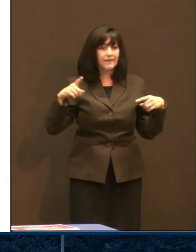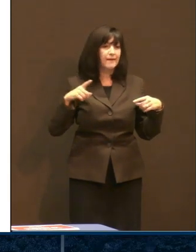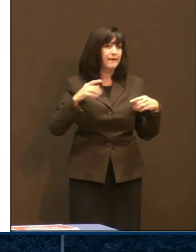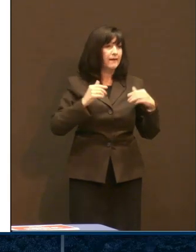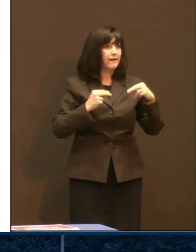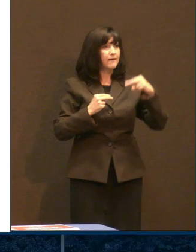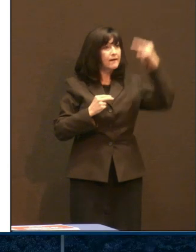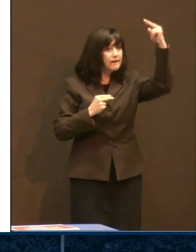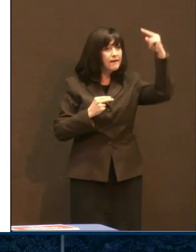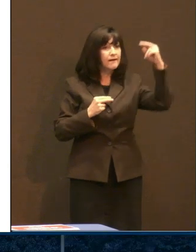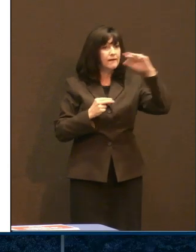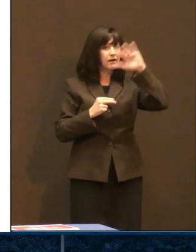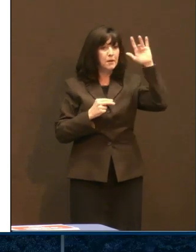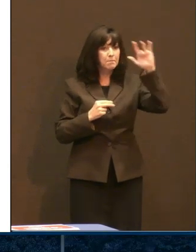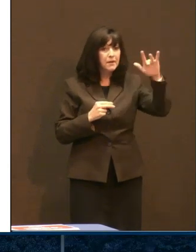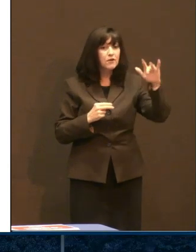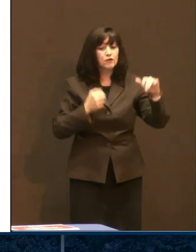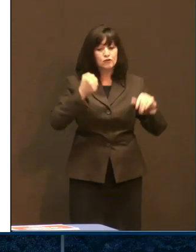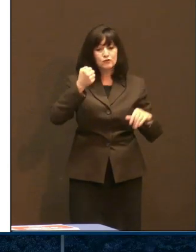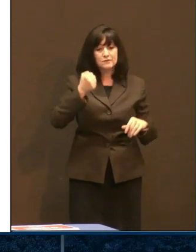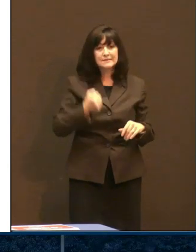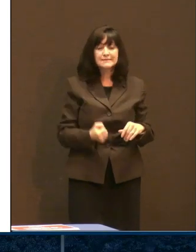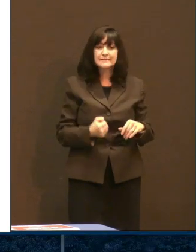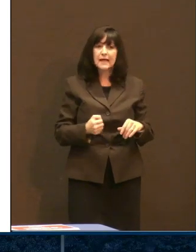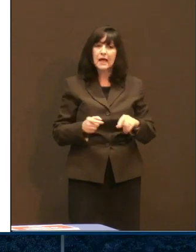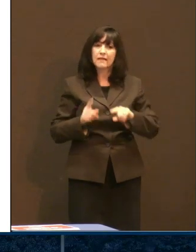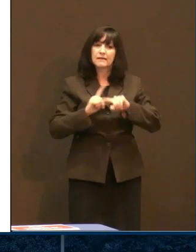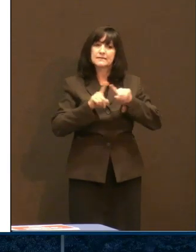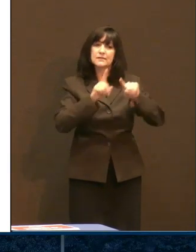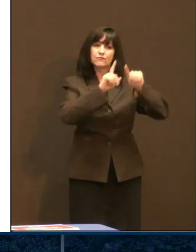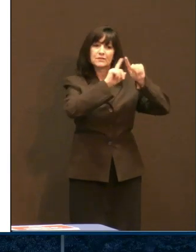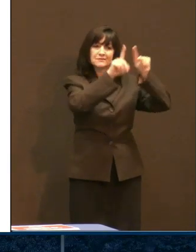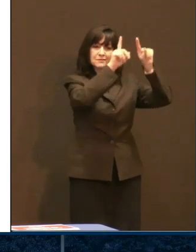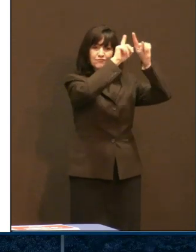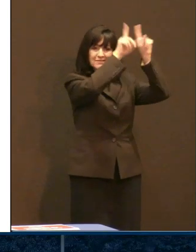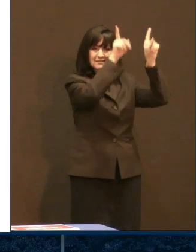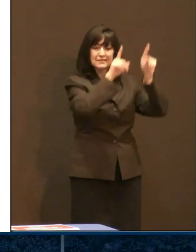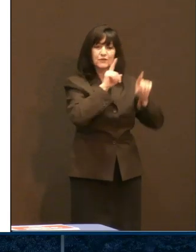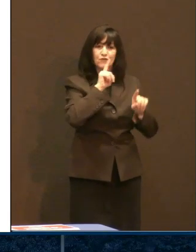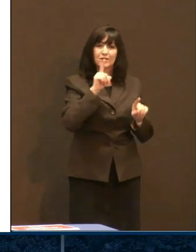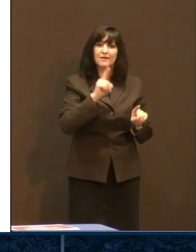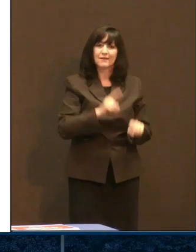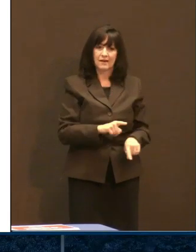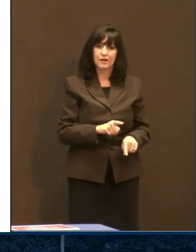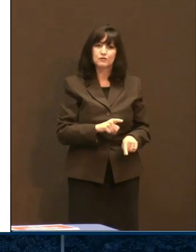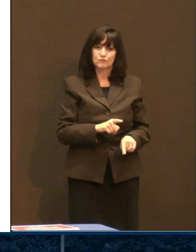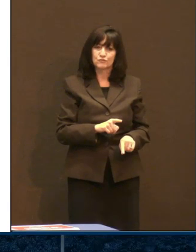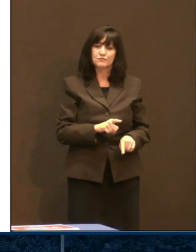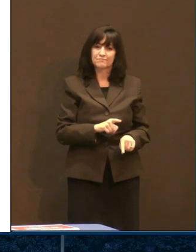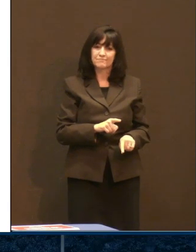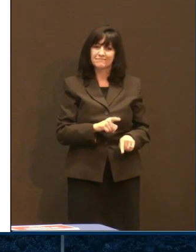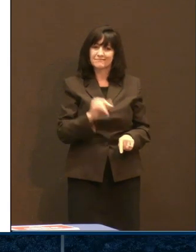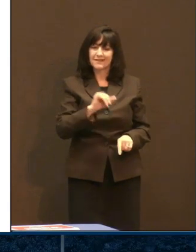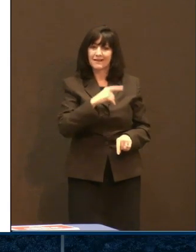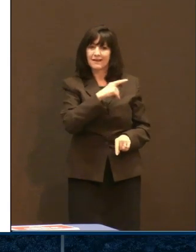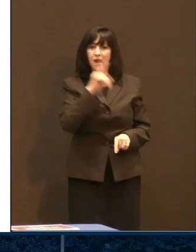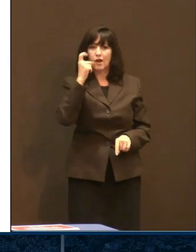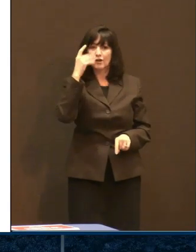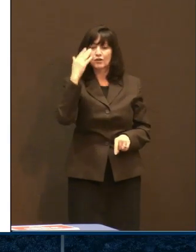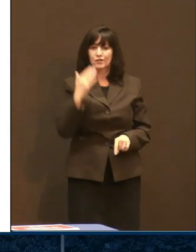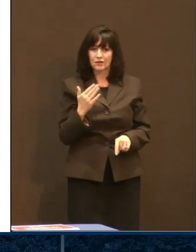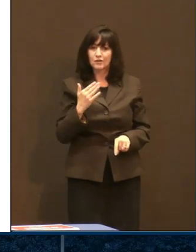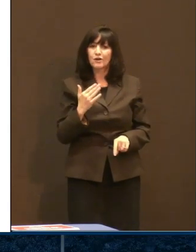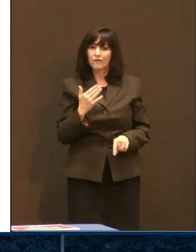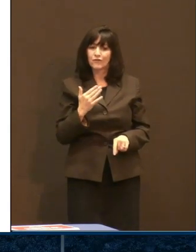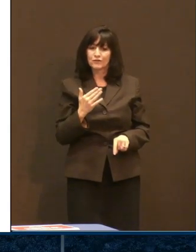and in different parts of the county. So those testing events are really really focused, as the governor was saying, more on the